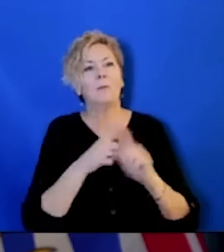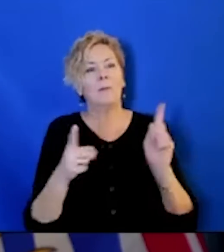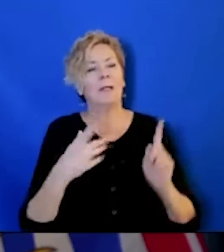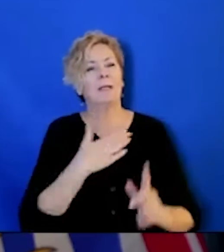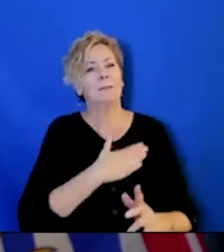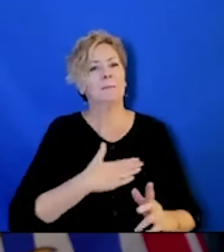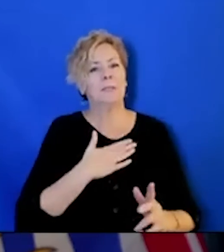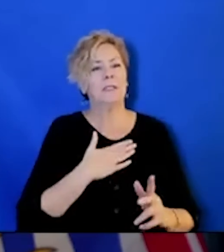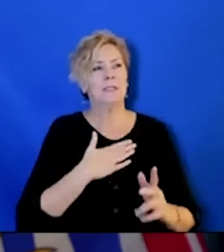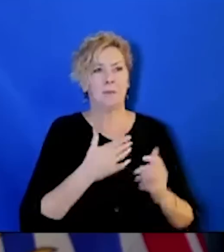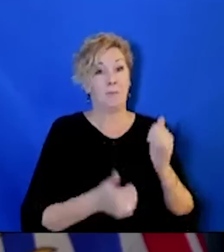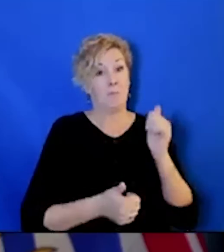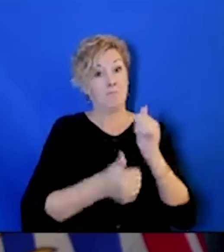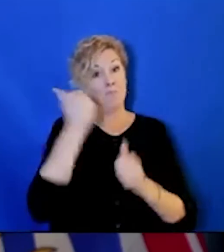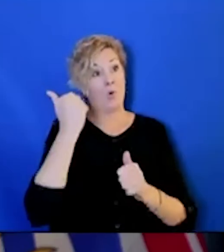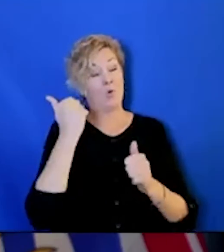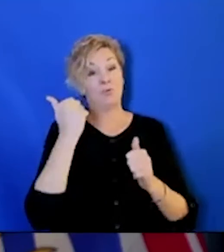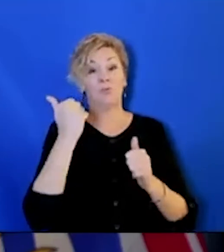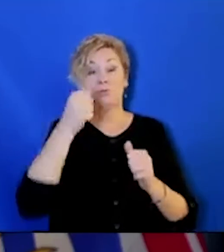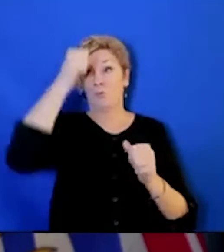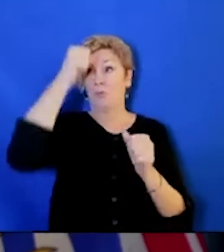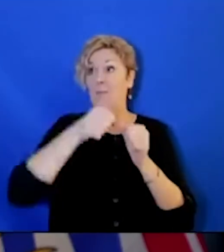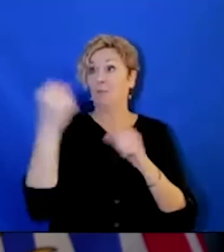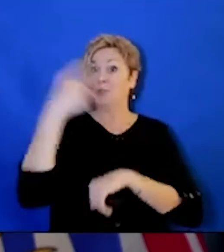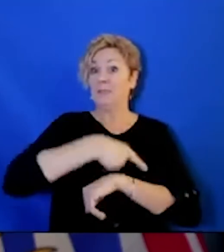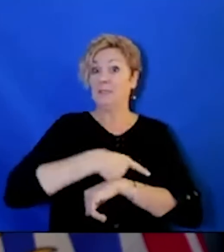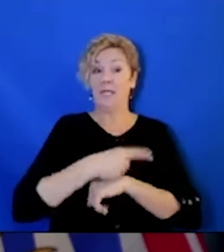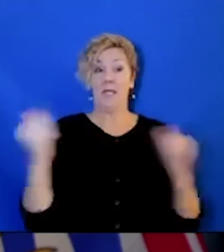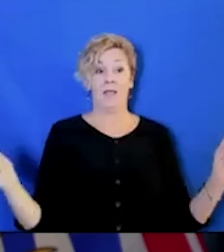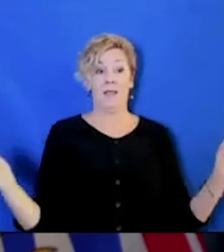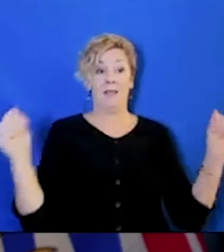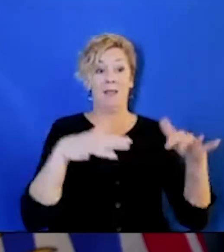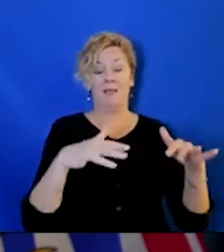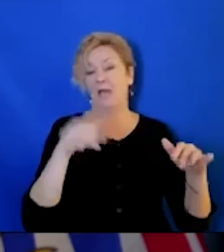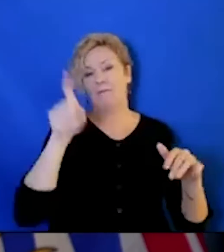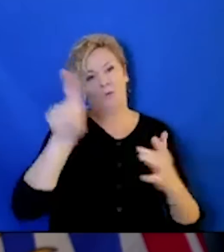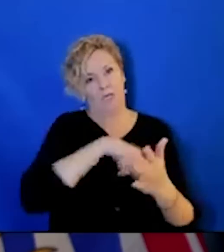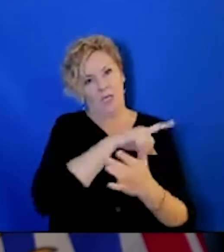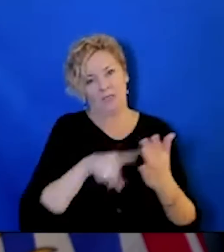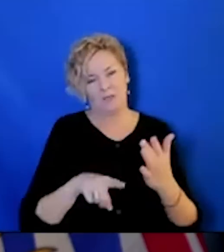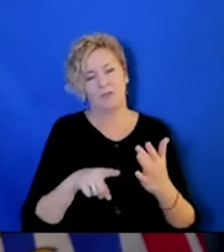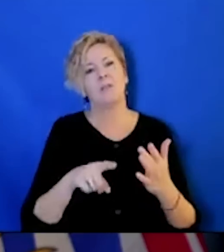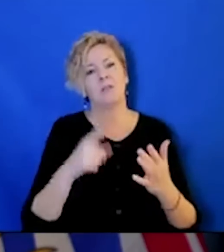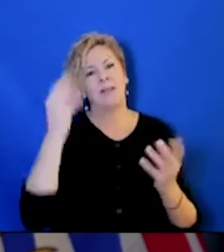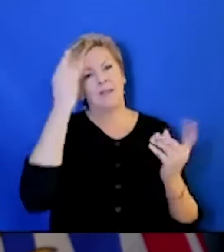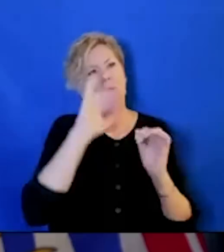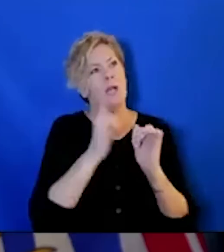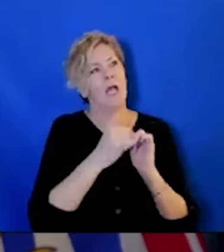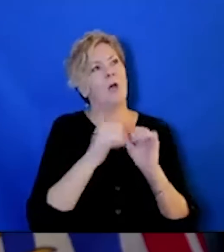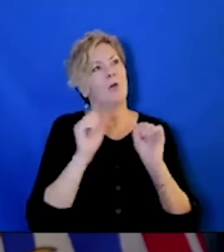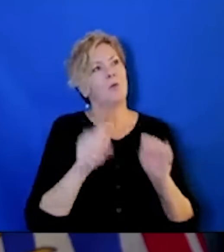place in order to be protective of the people that we are honoring on this day. So attend